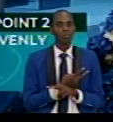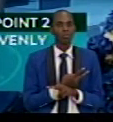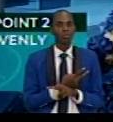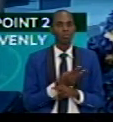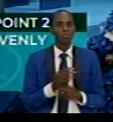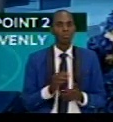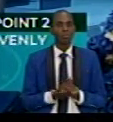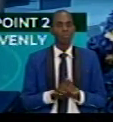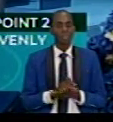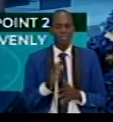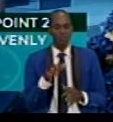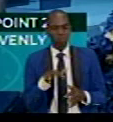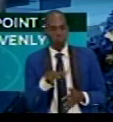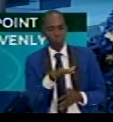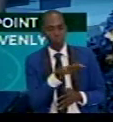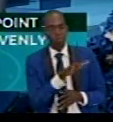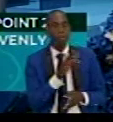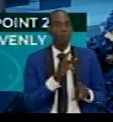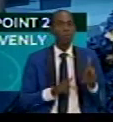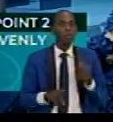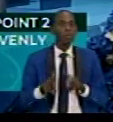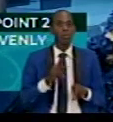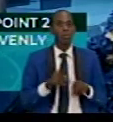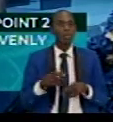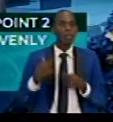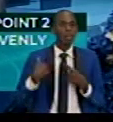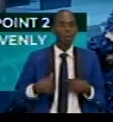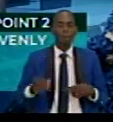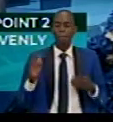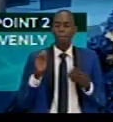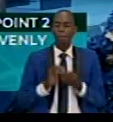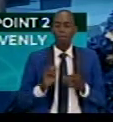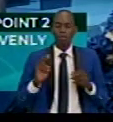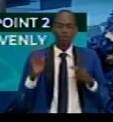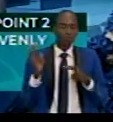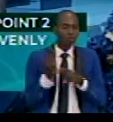These people are hard, waxed gross,